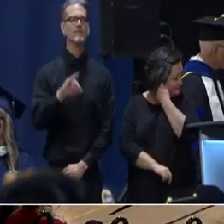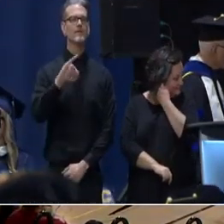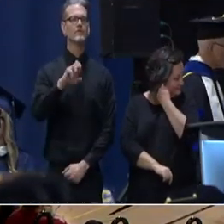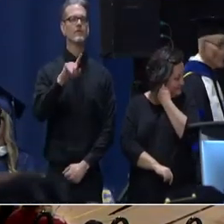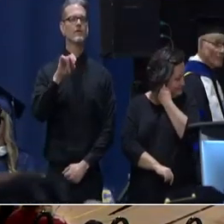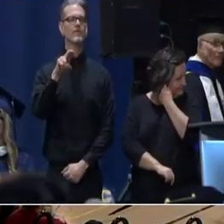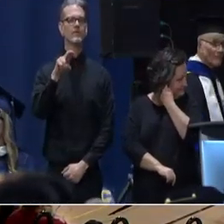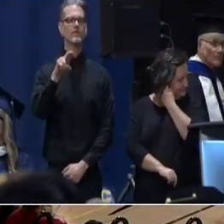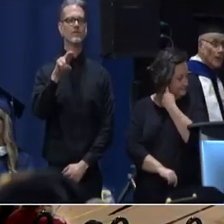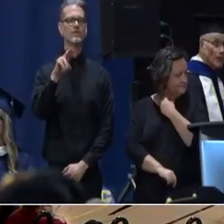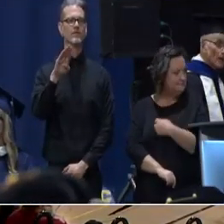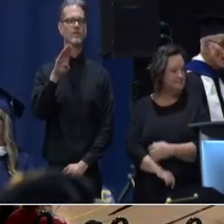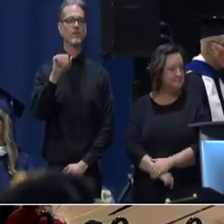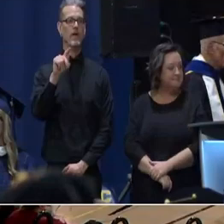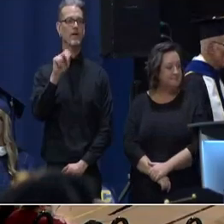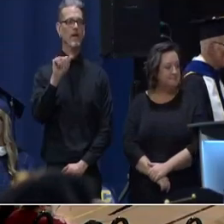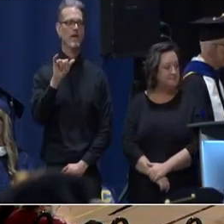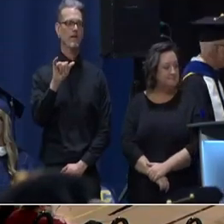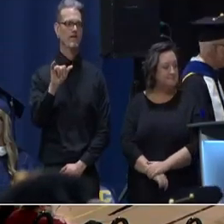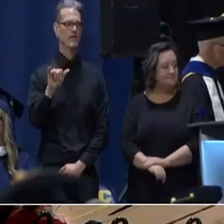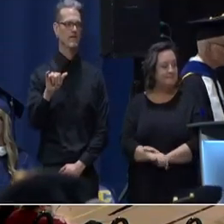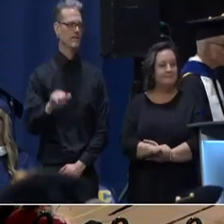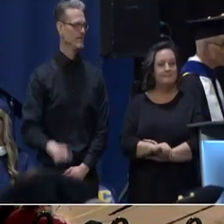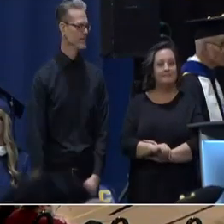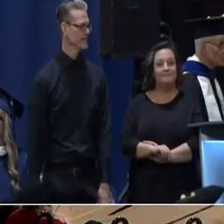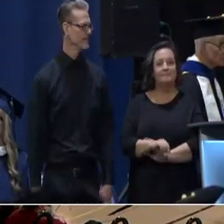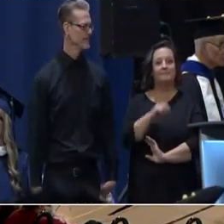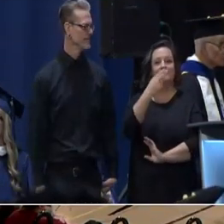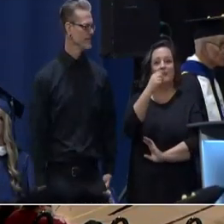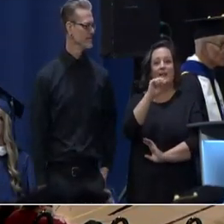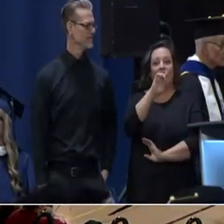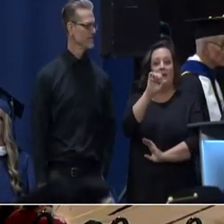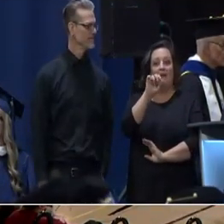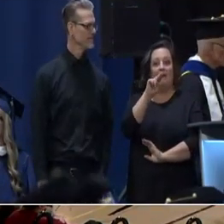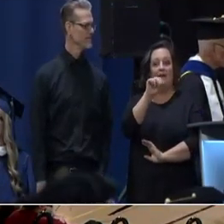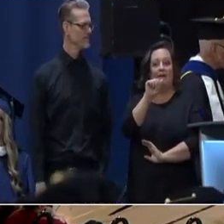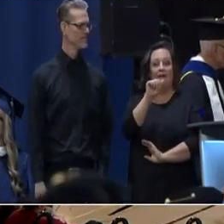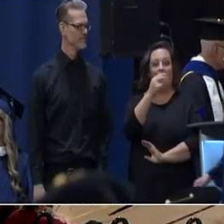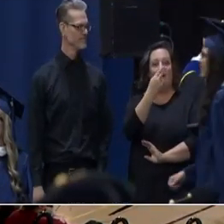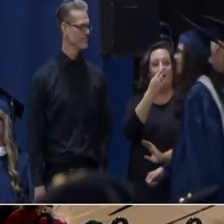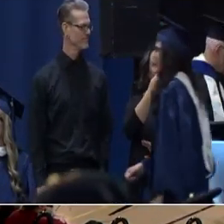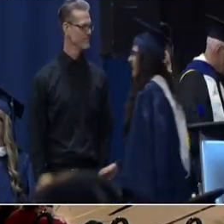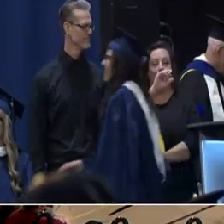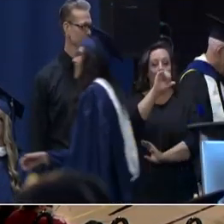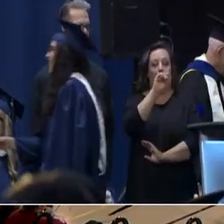Jennifer Bekay. Hannah Connor.